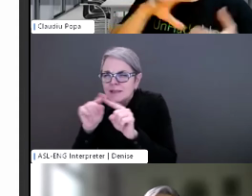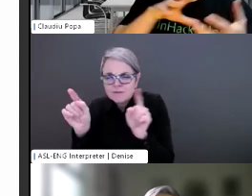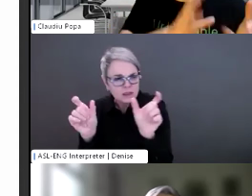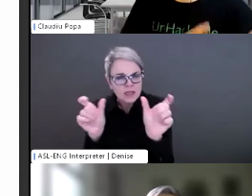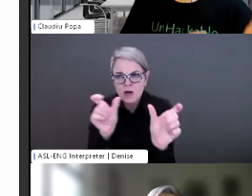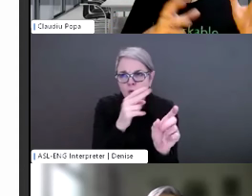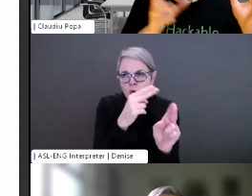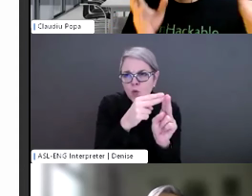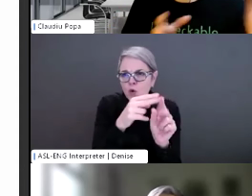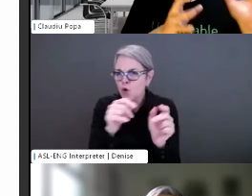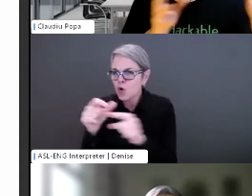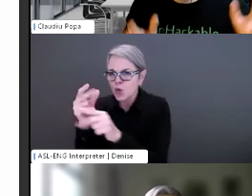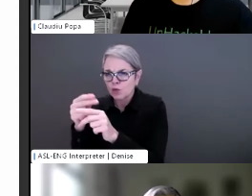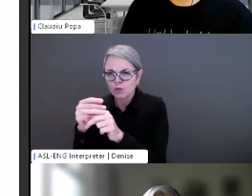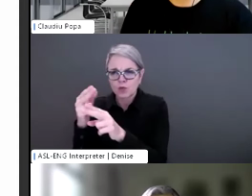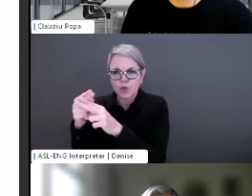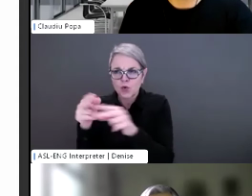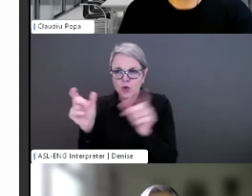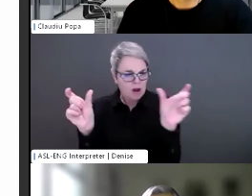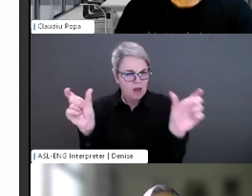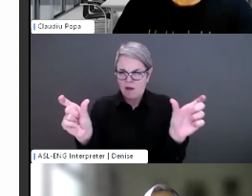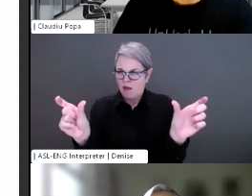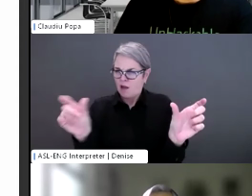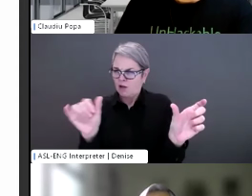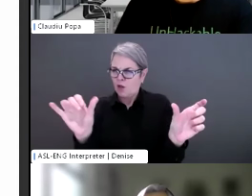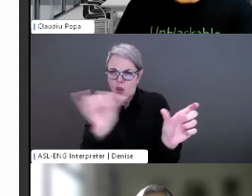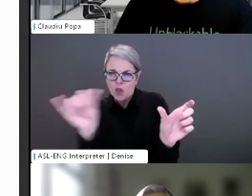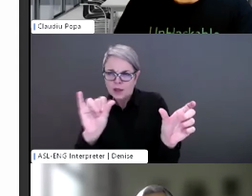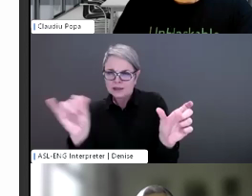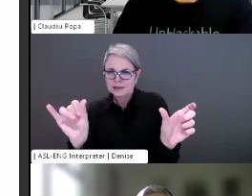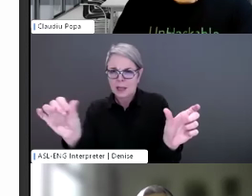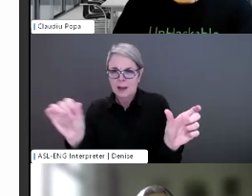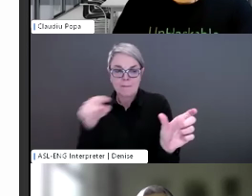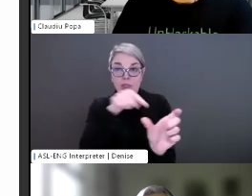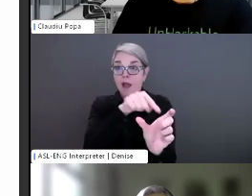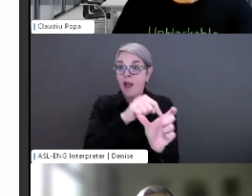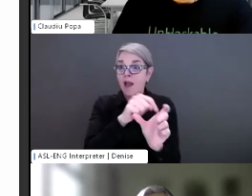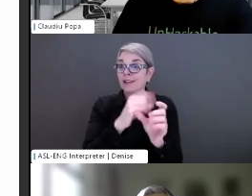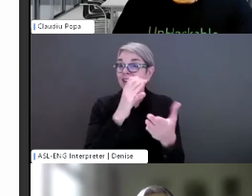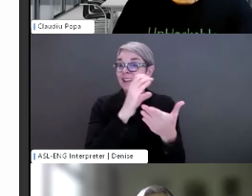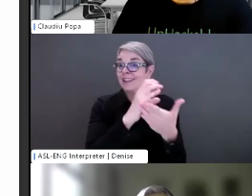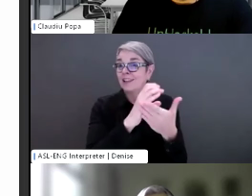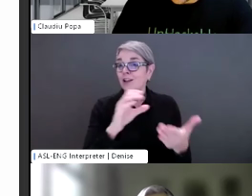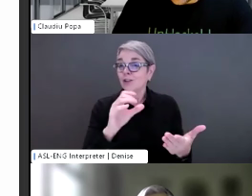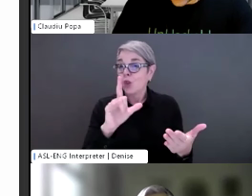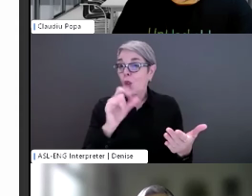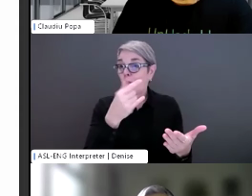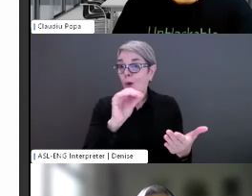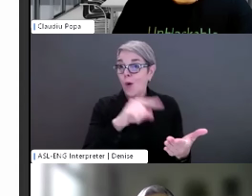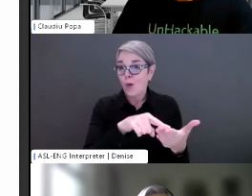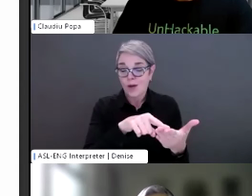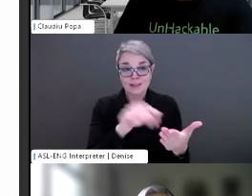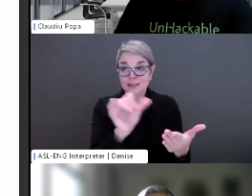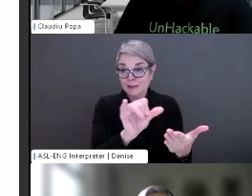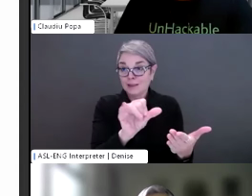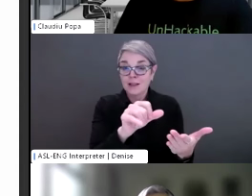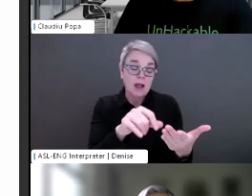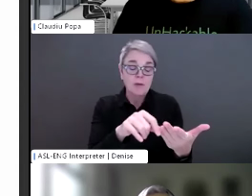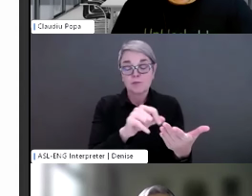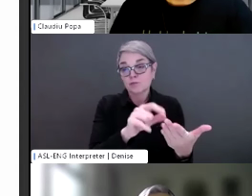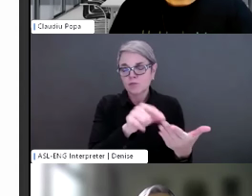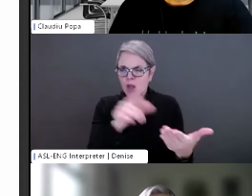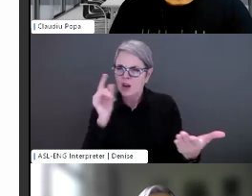looks like the logo of a trusted VPN, and they're in fact downloading a piece of malware. VPNs